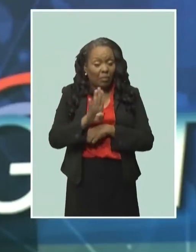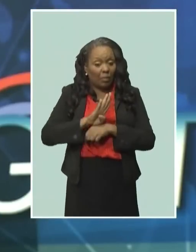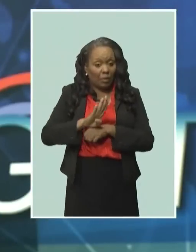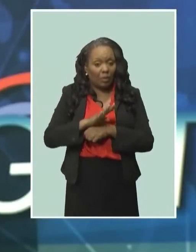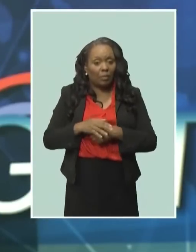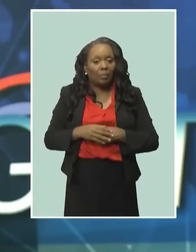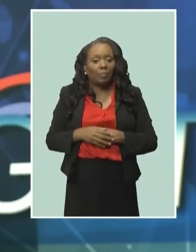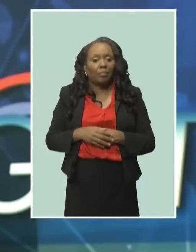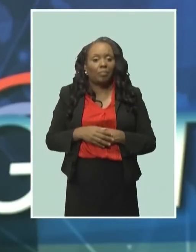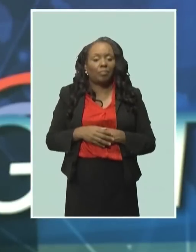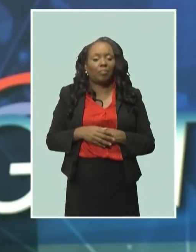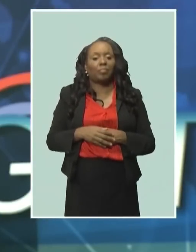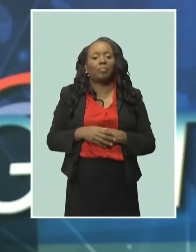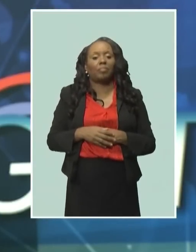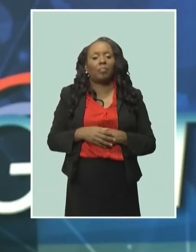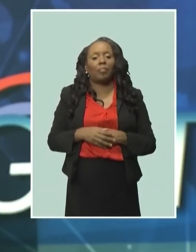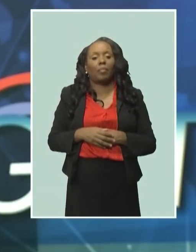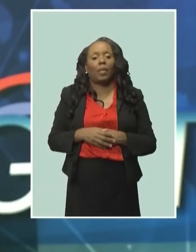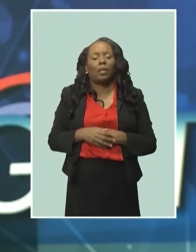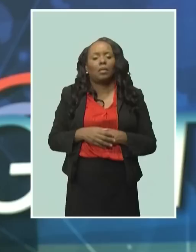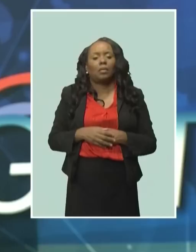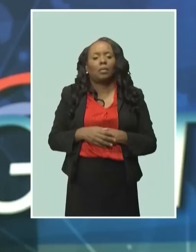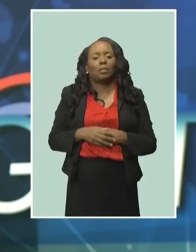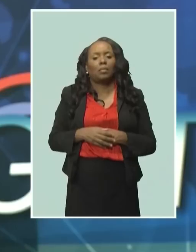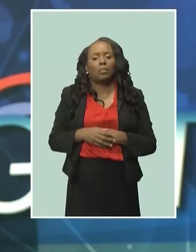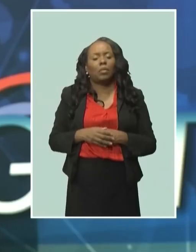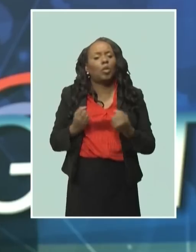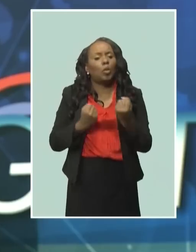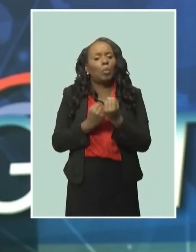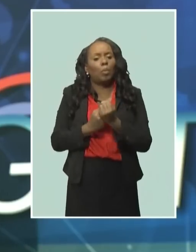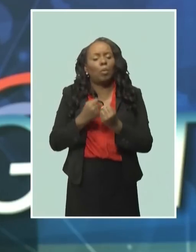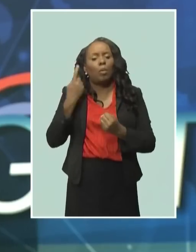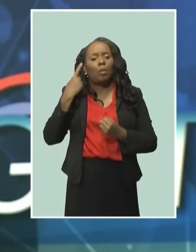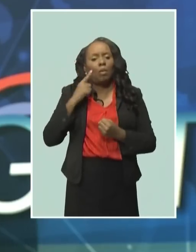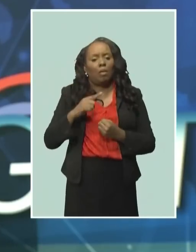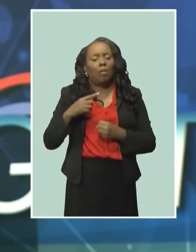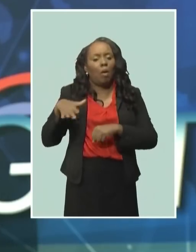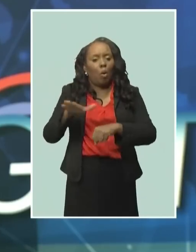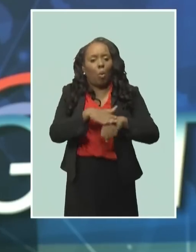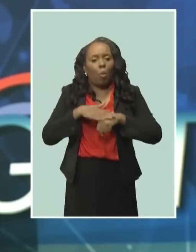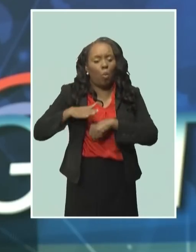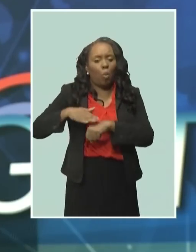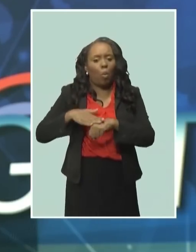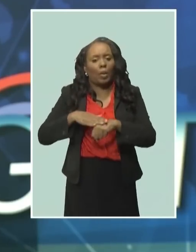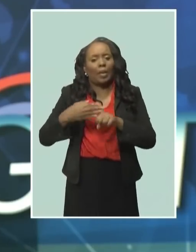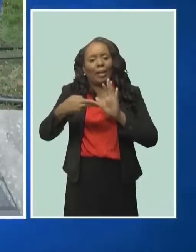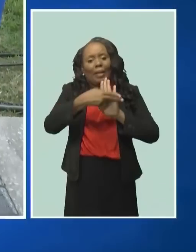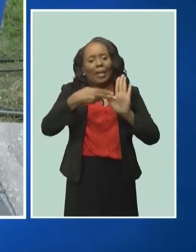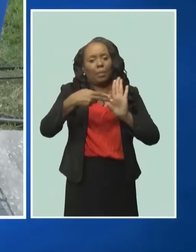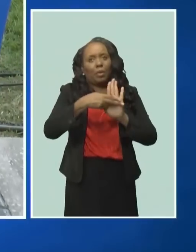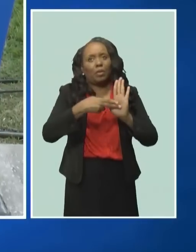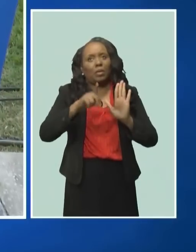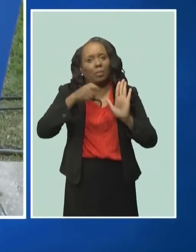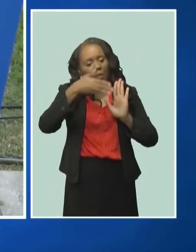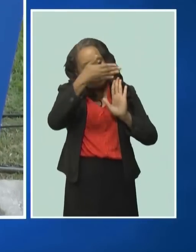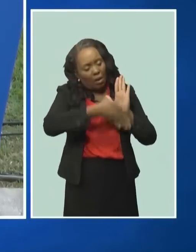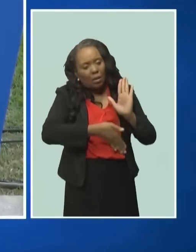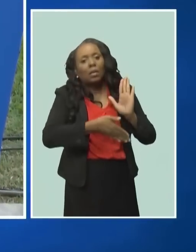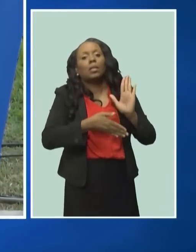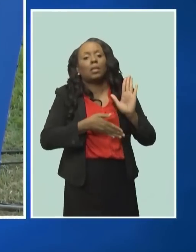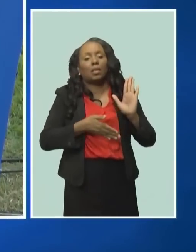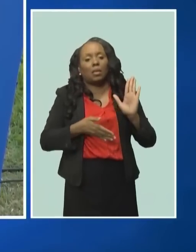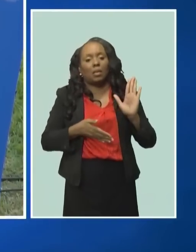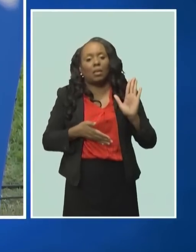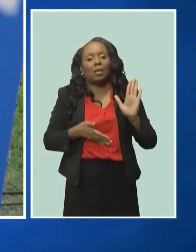The lobby for implementation of front-of-package warning labels is intensifying. The latest effort involves the launch of a media